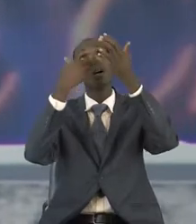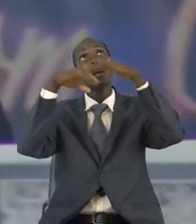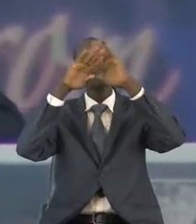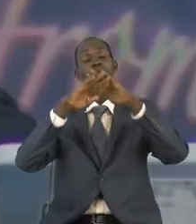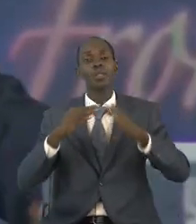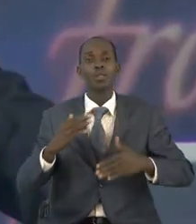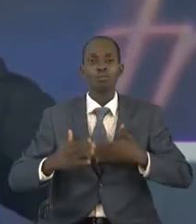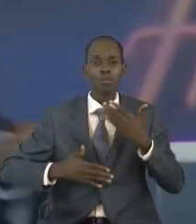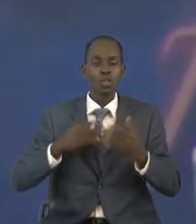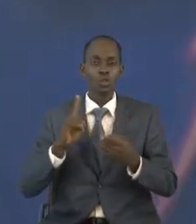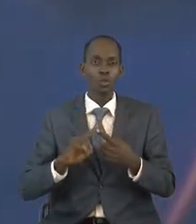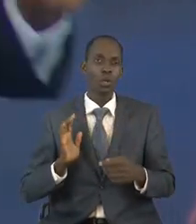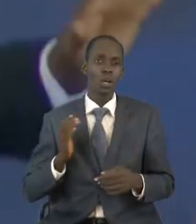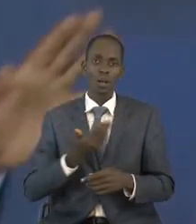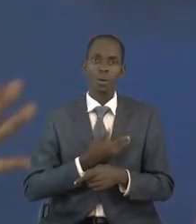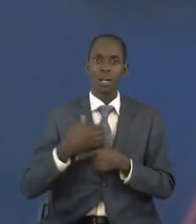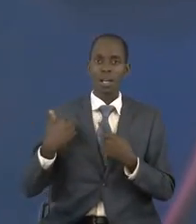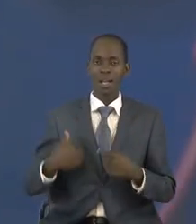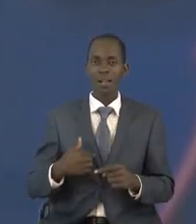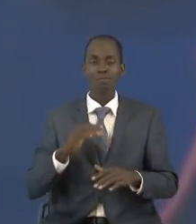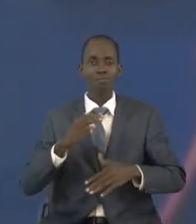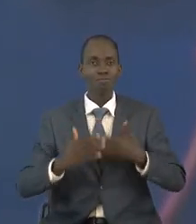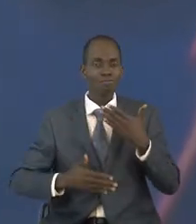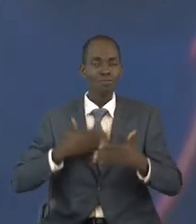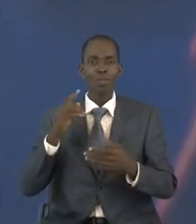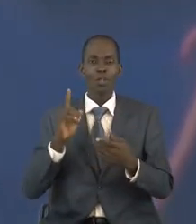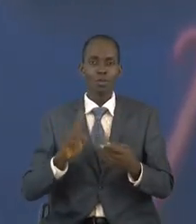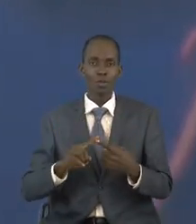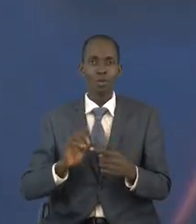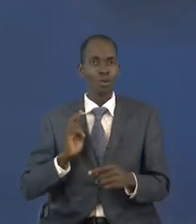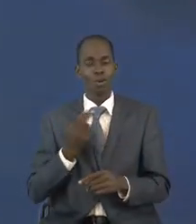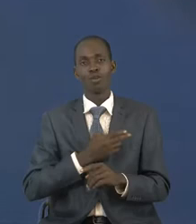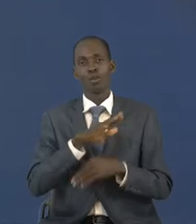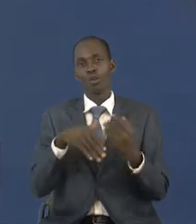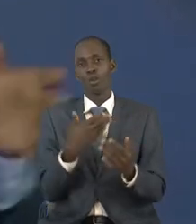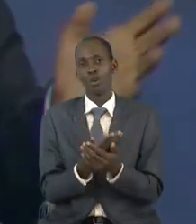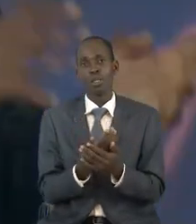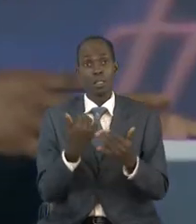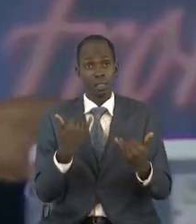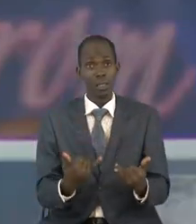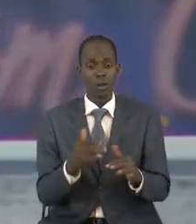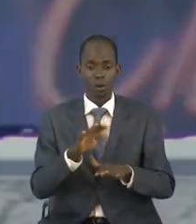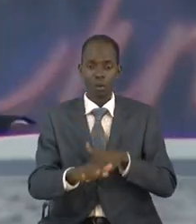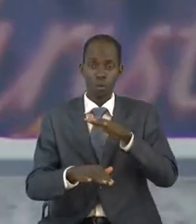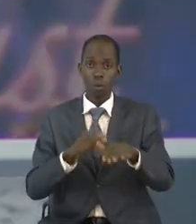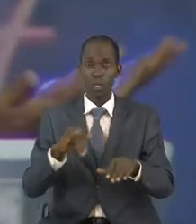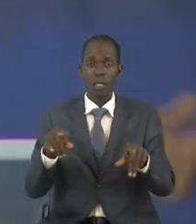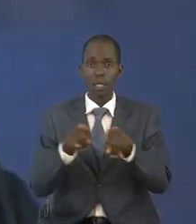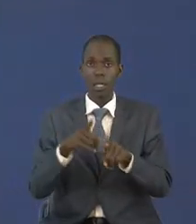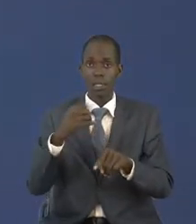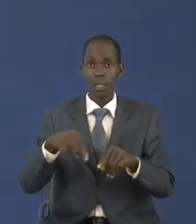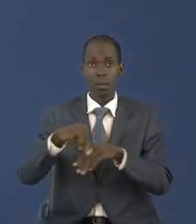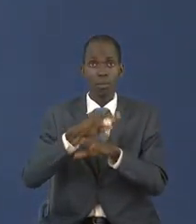brings joy around us. Now, when we're talking about walking like the Master in